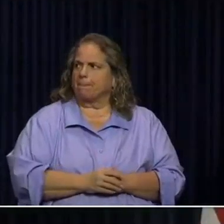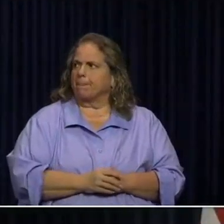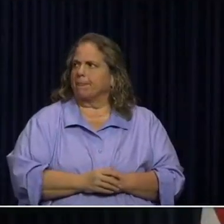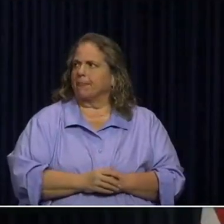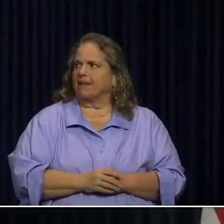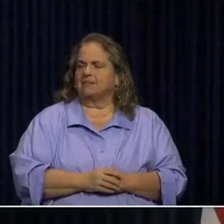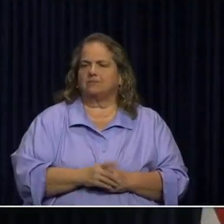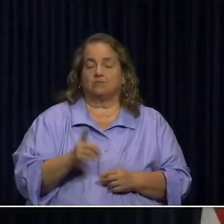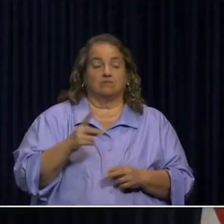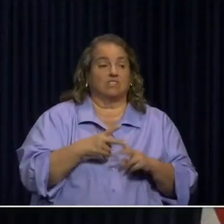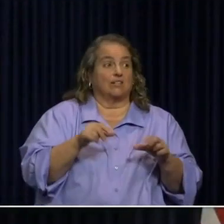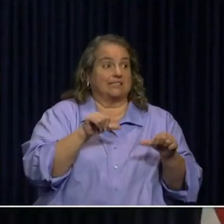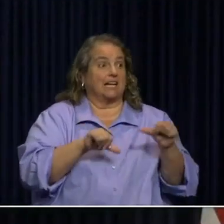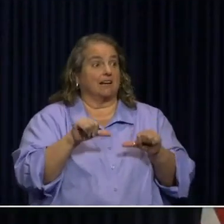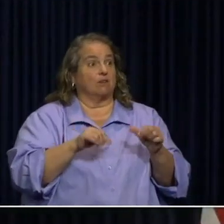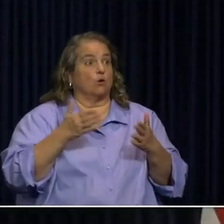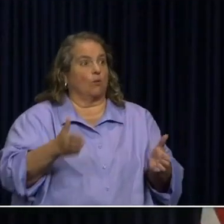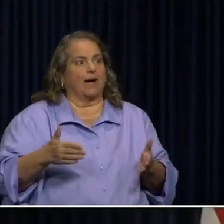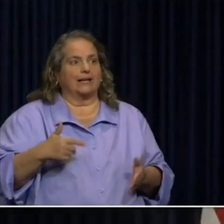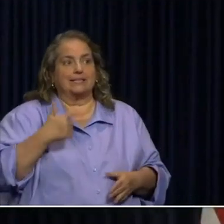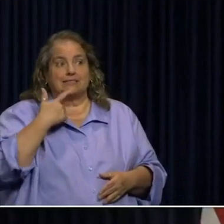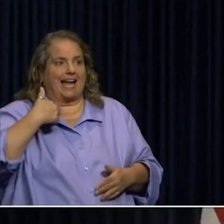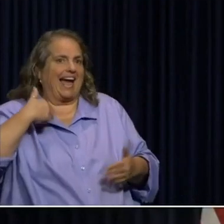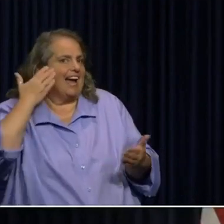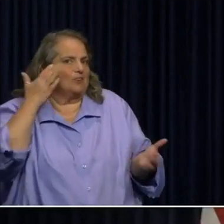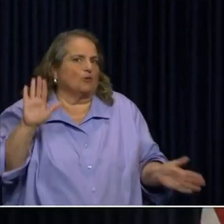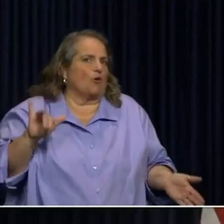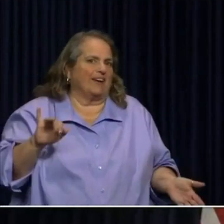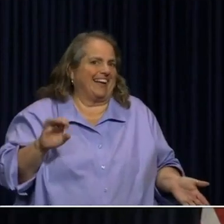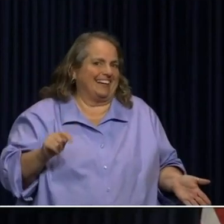That was a really scientific way of saying we don't know yet.